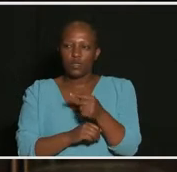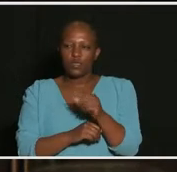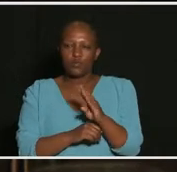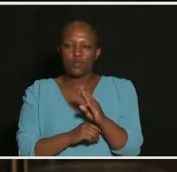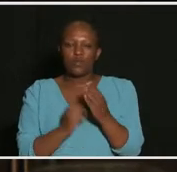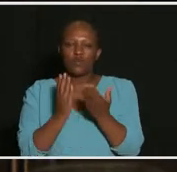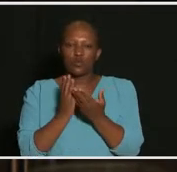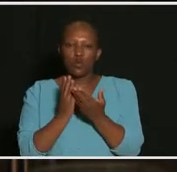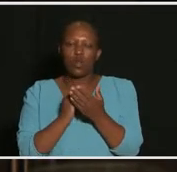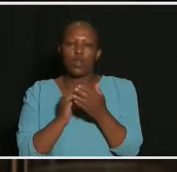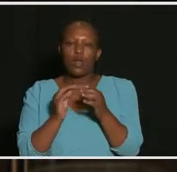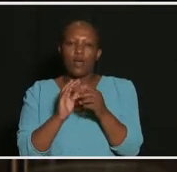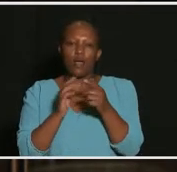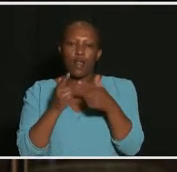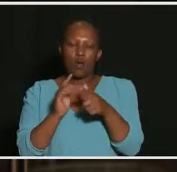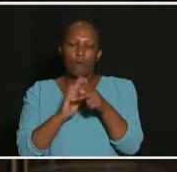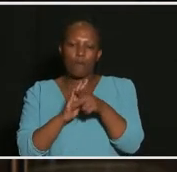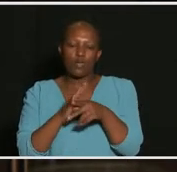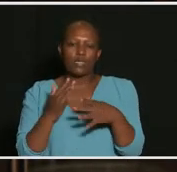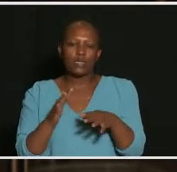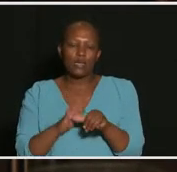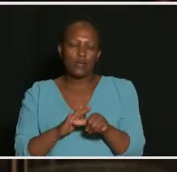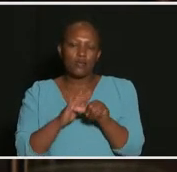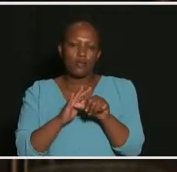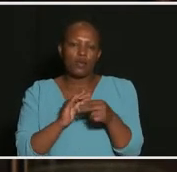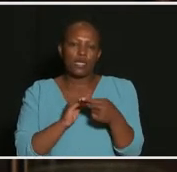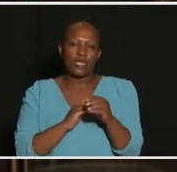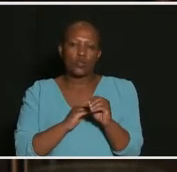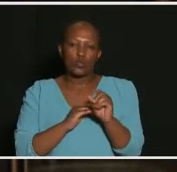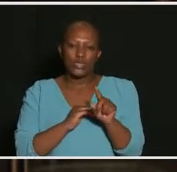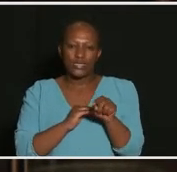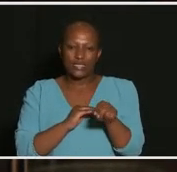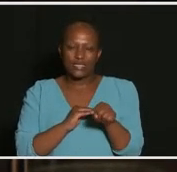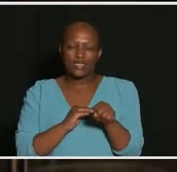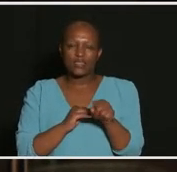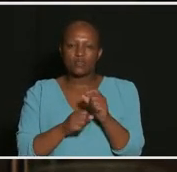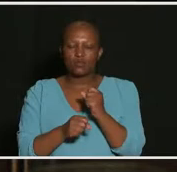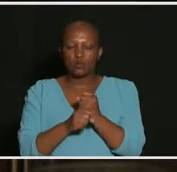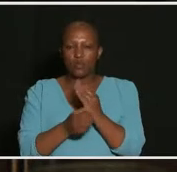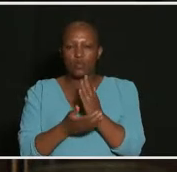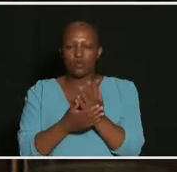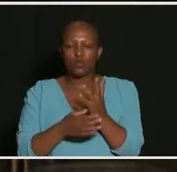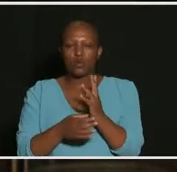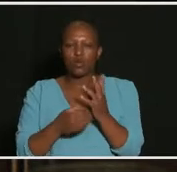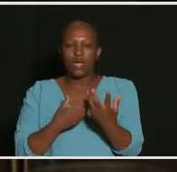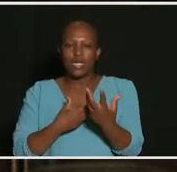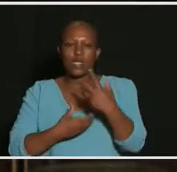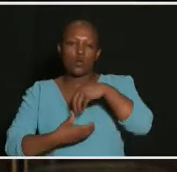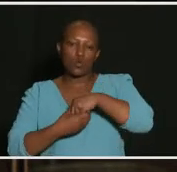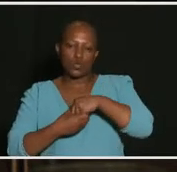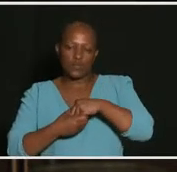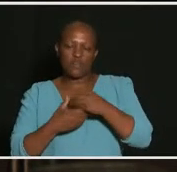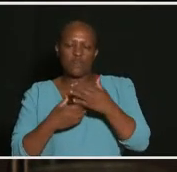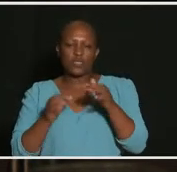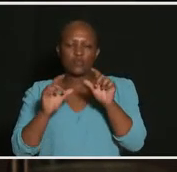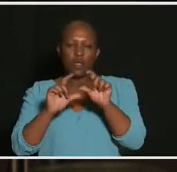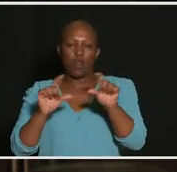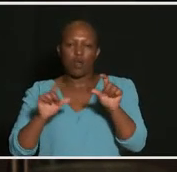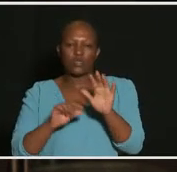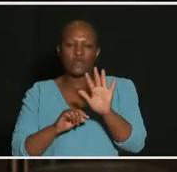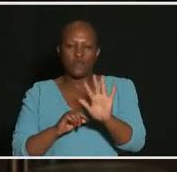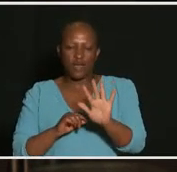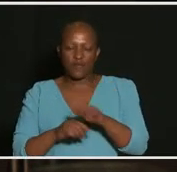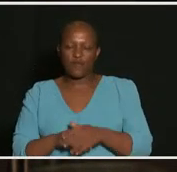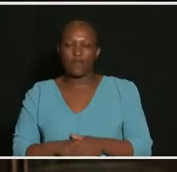language policy are critical with the approval of the hod to ensure inclusive school policies as stated in clause 5.